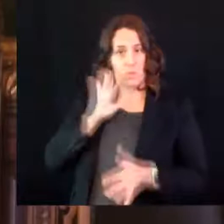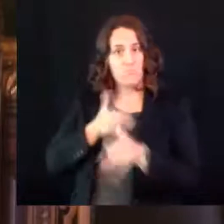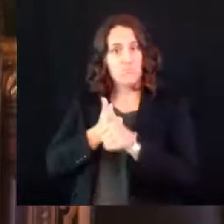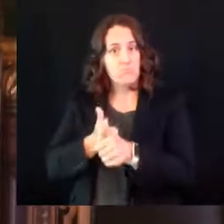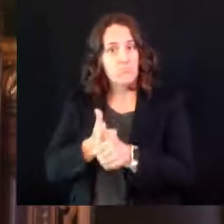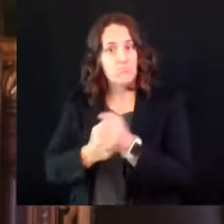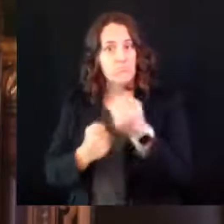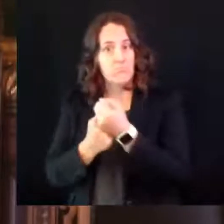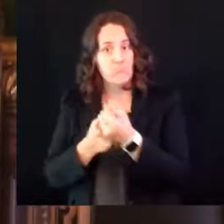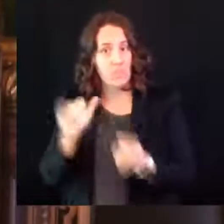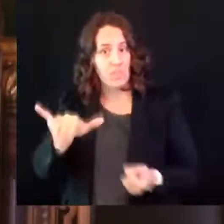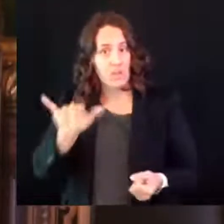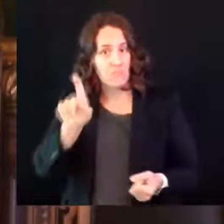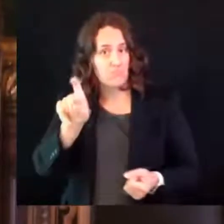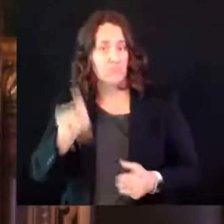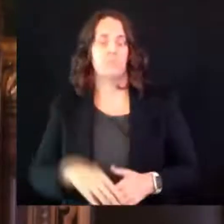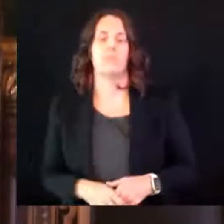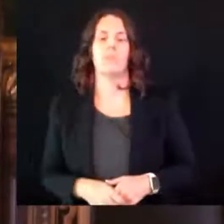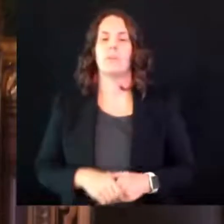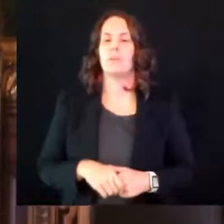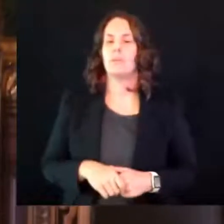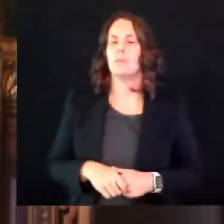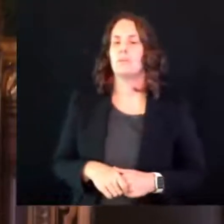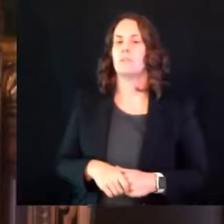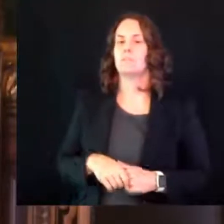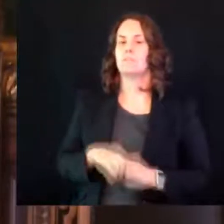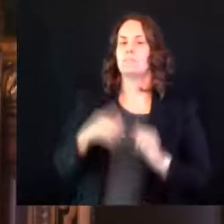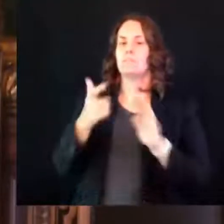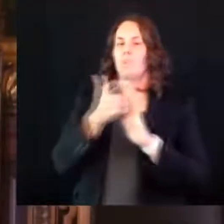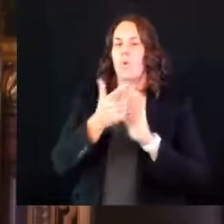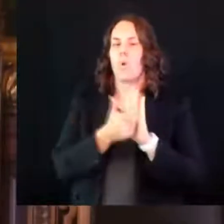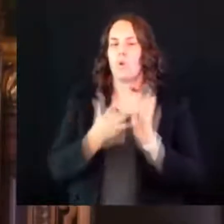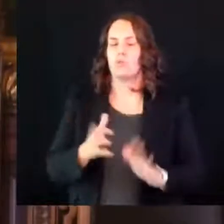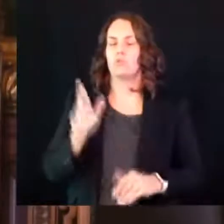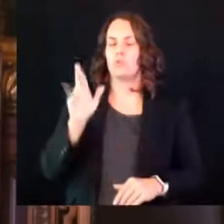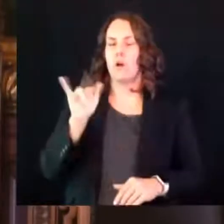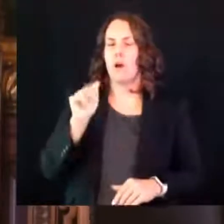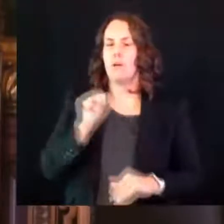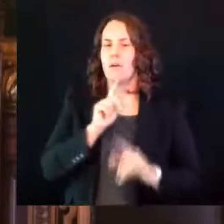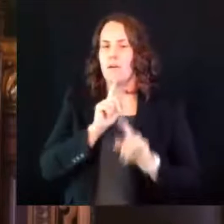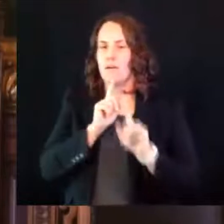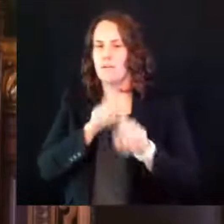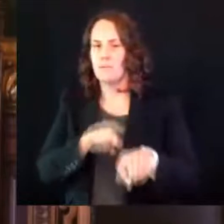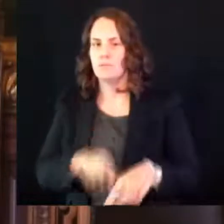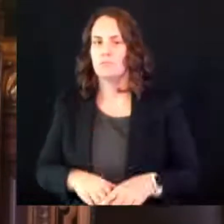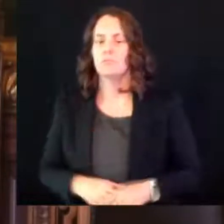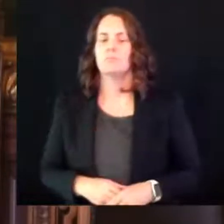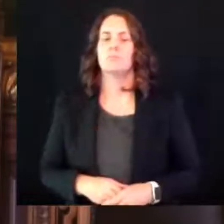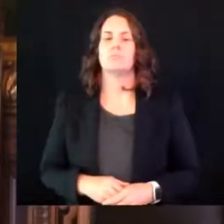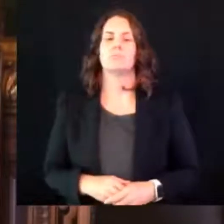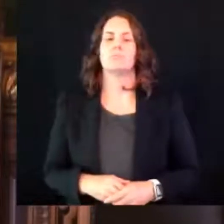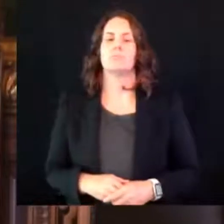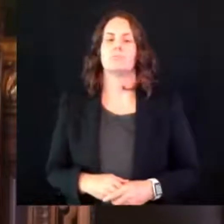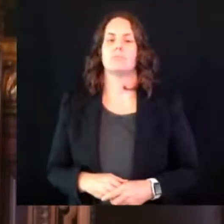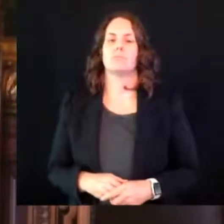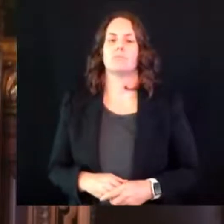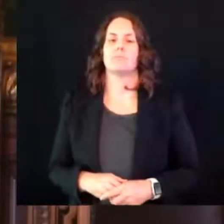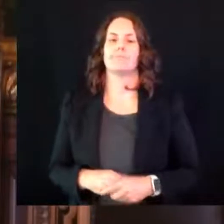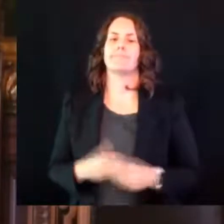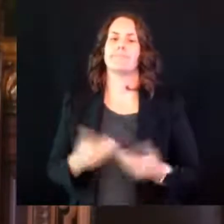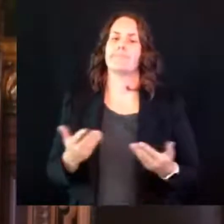terms of how the 25% is determined, it's such, every business or other location for the most part has